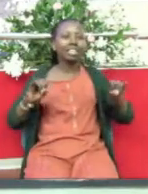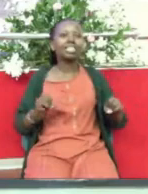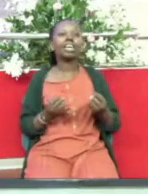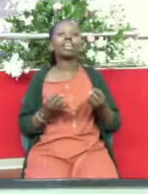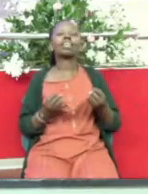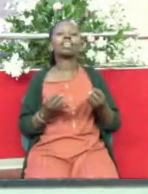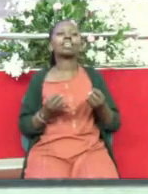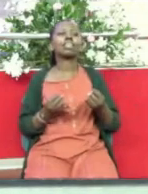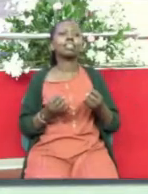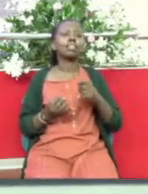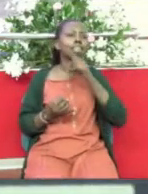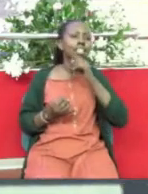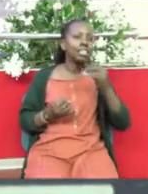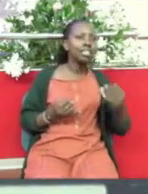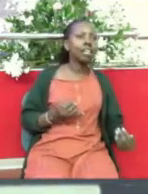my son.